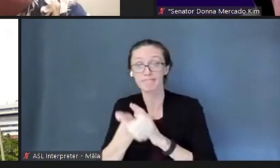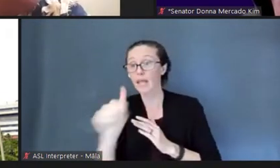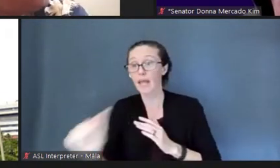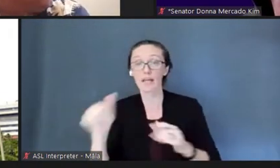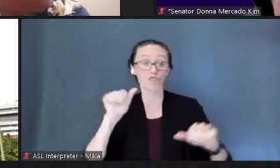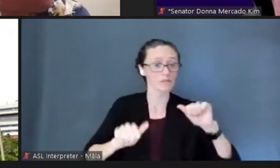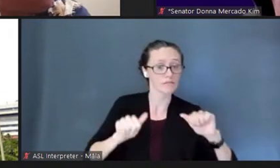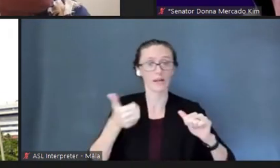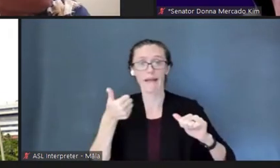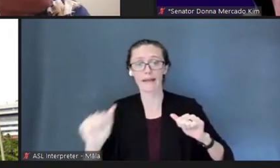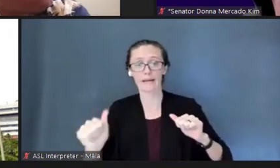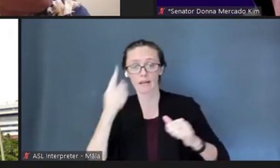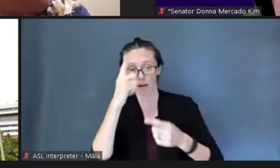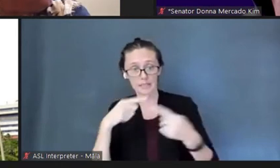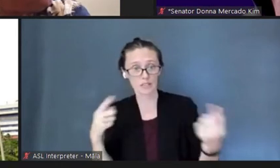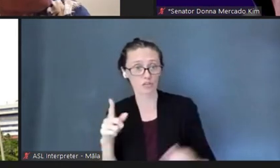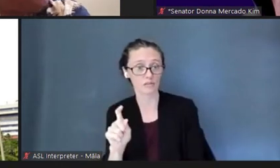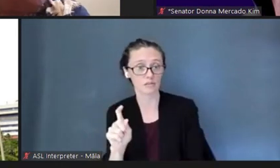opposition?